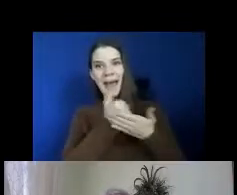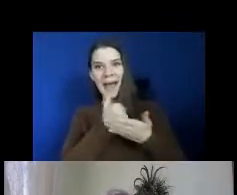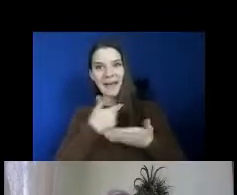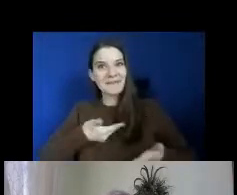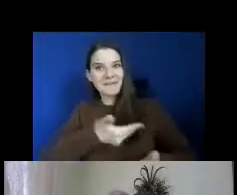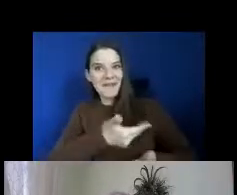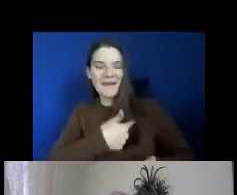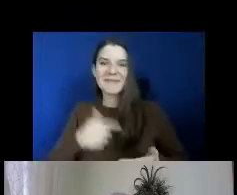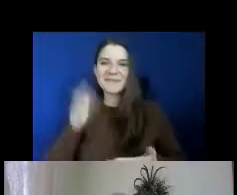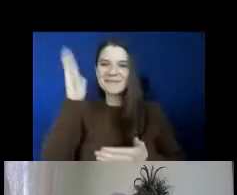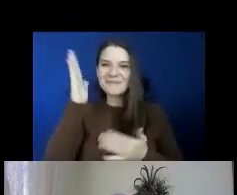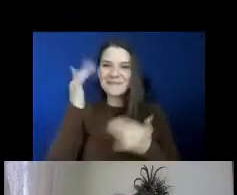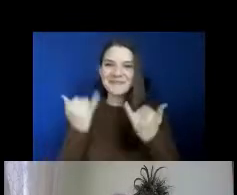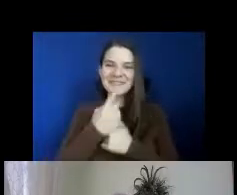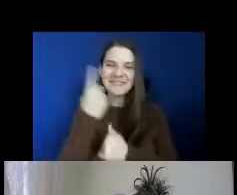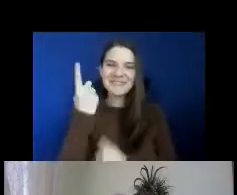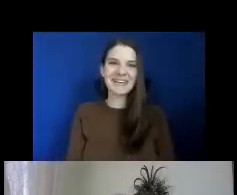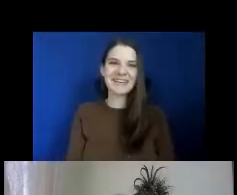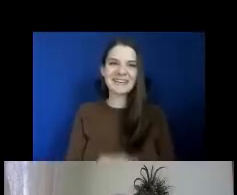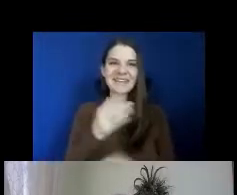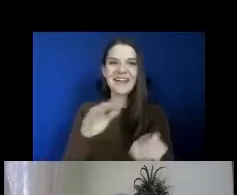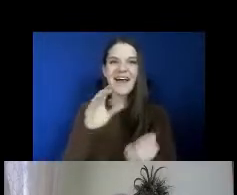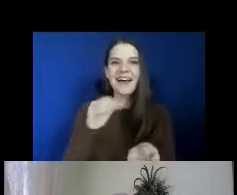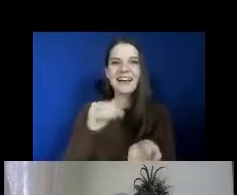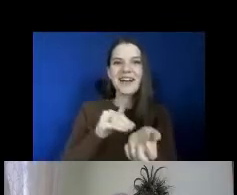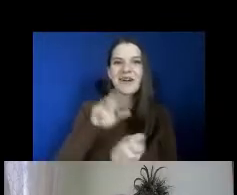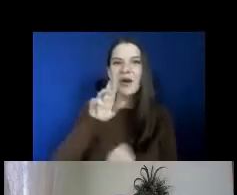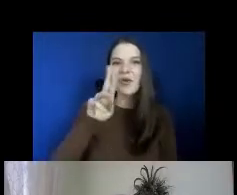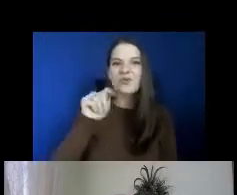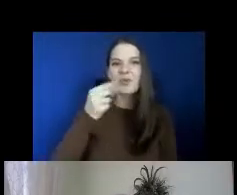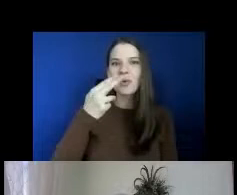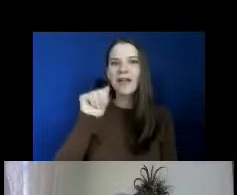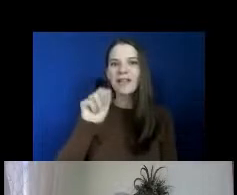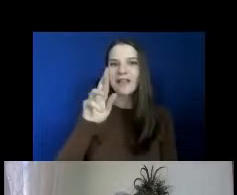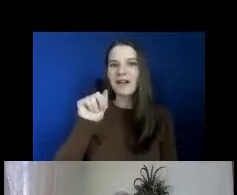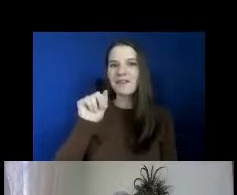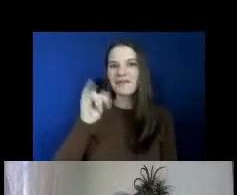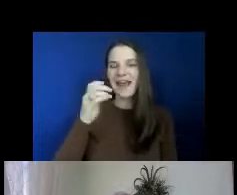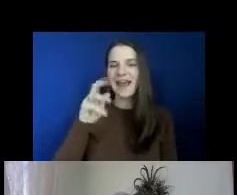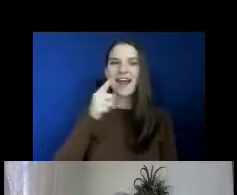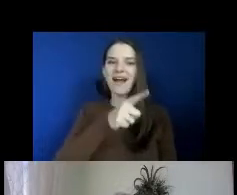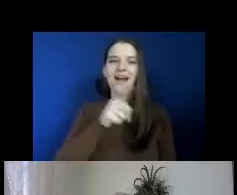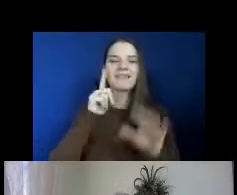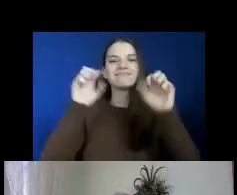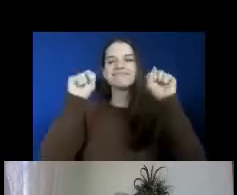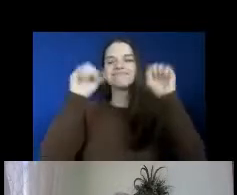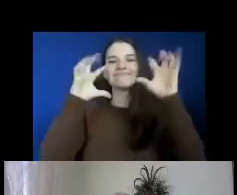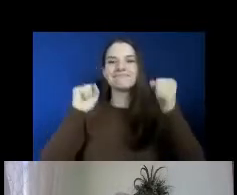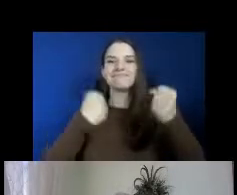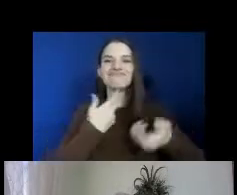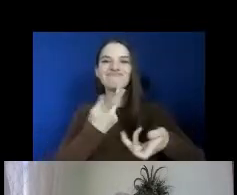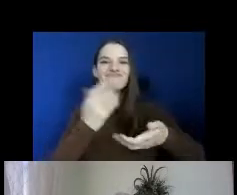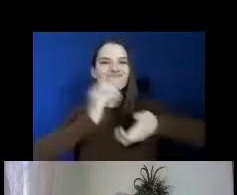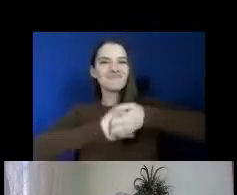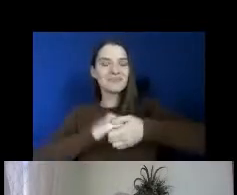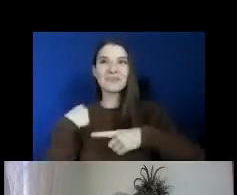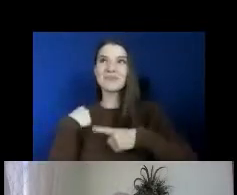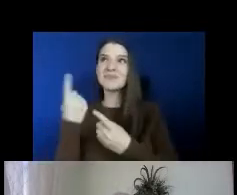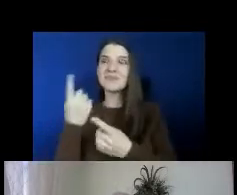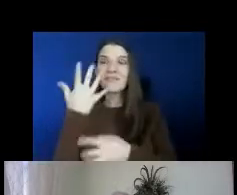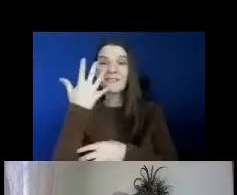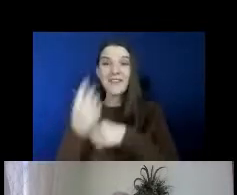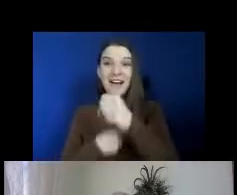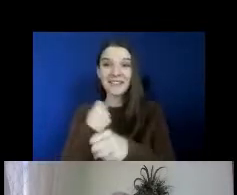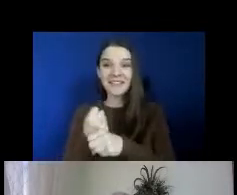talk, is Dr. Ruth O'Regan. She was a fabulous partner in crime in our breast center over the last 5